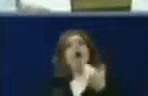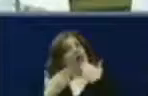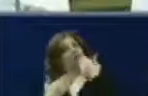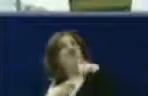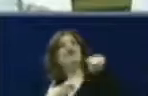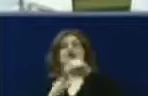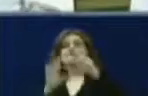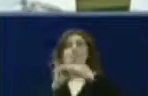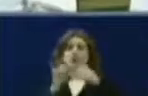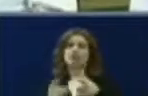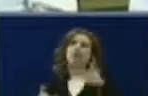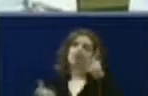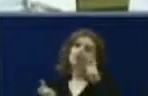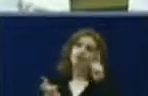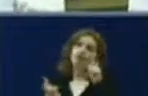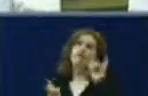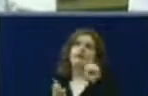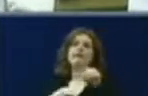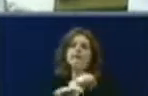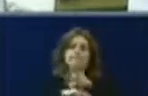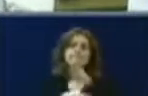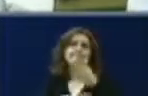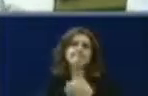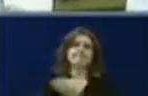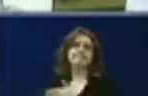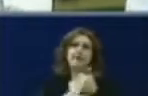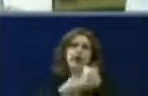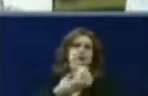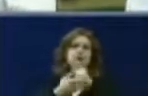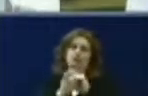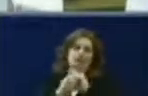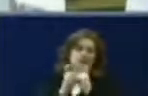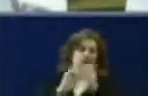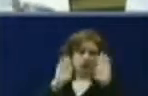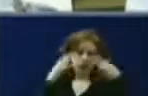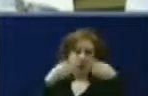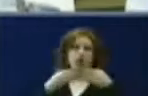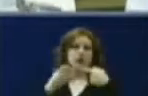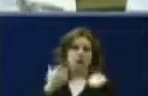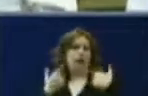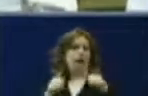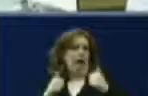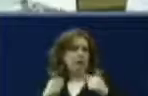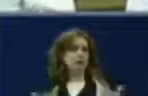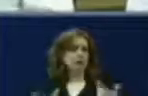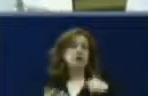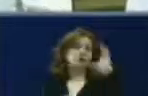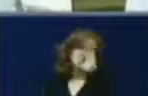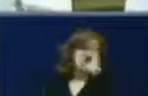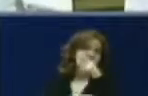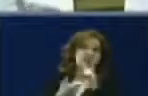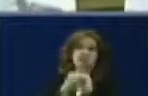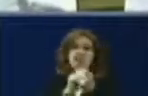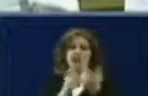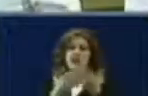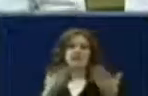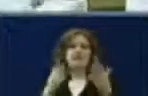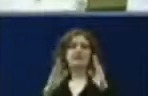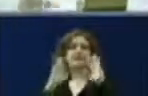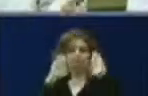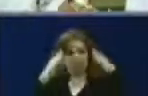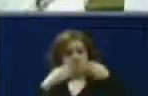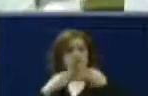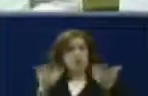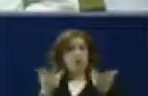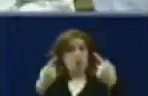message, and that metric has helped you redirect efforts. You're looking for to change things and double down on what works.